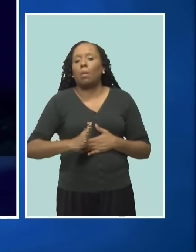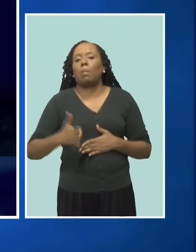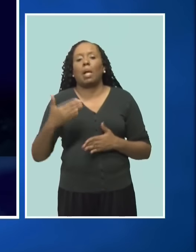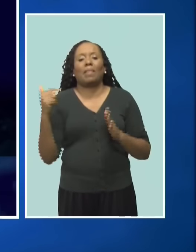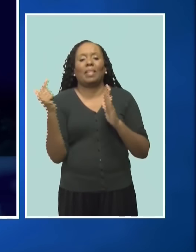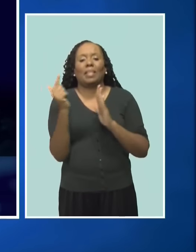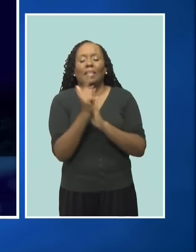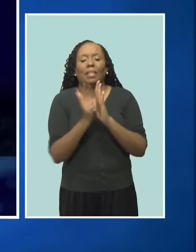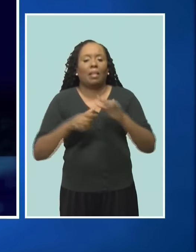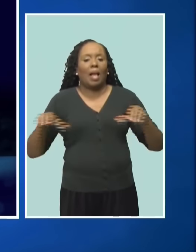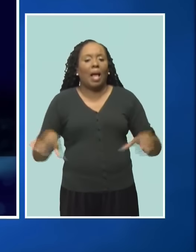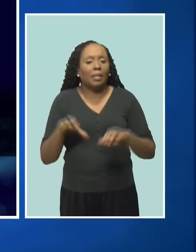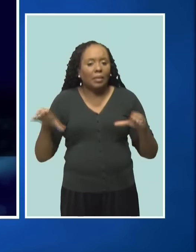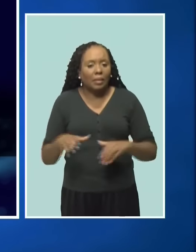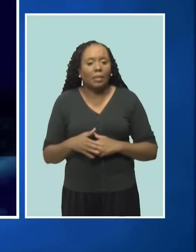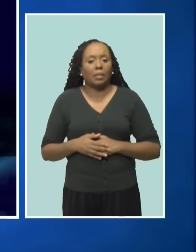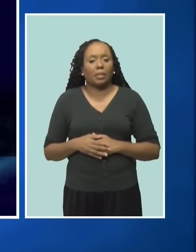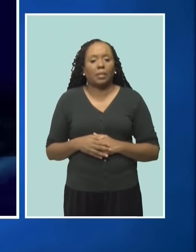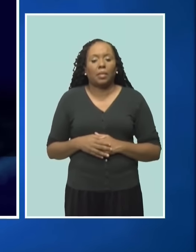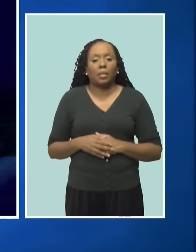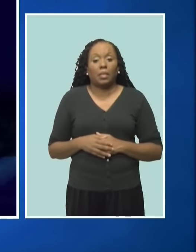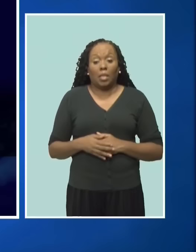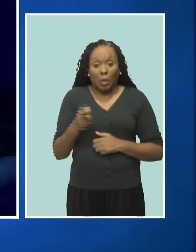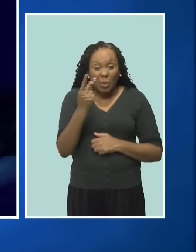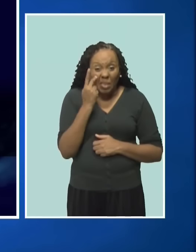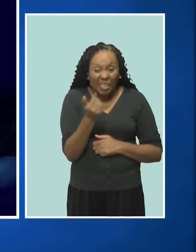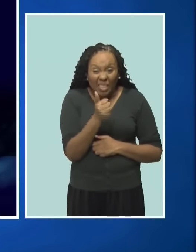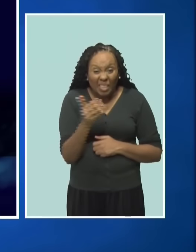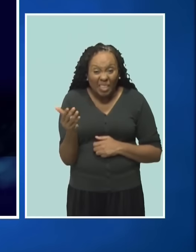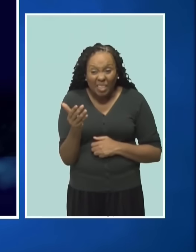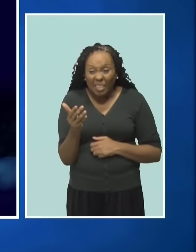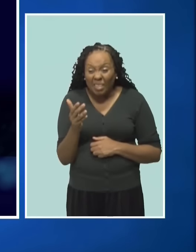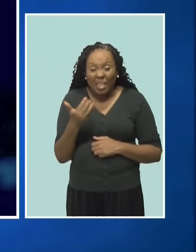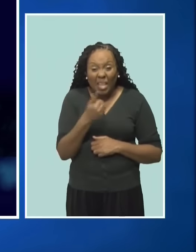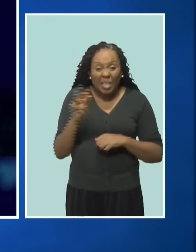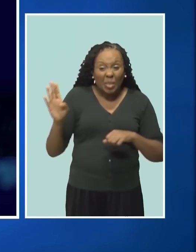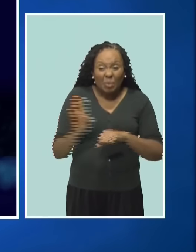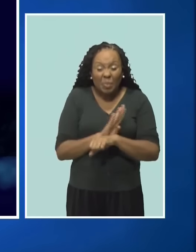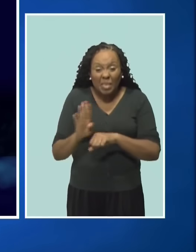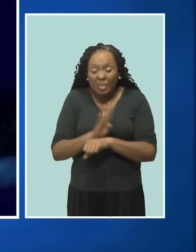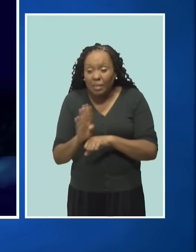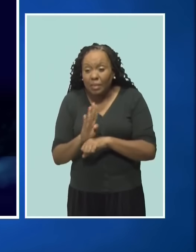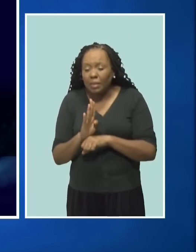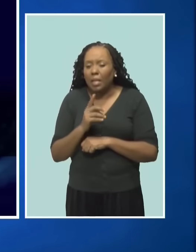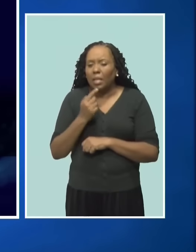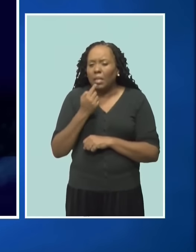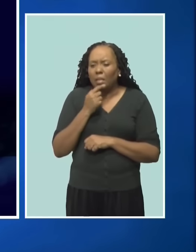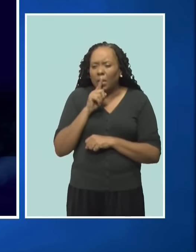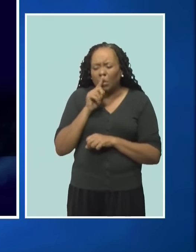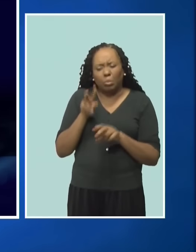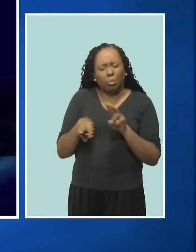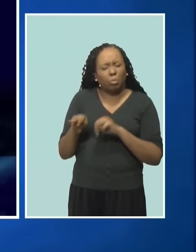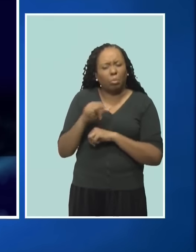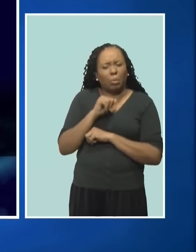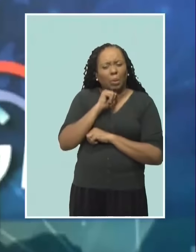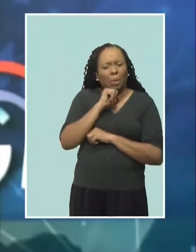action. Members of the public should report any suspicious business activities to the relevant